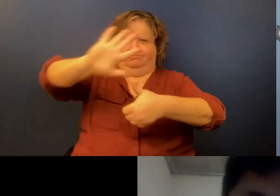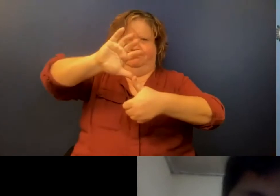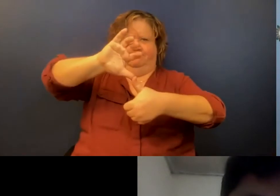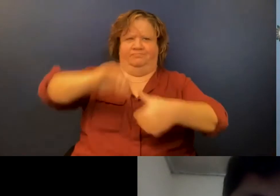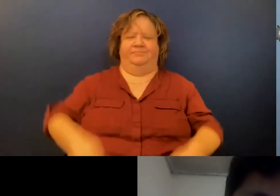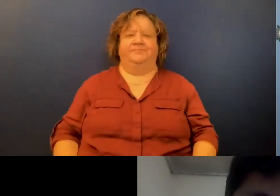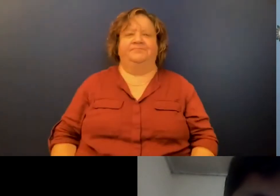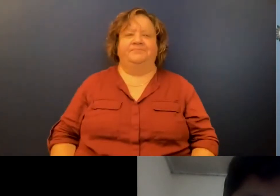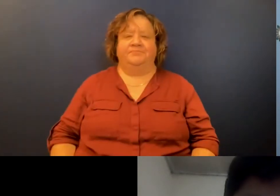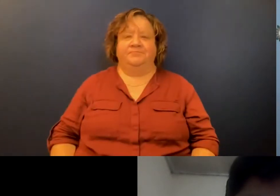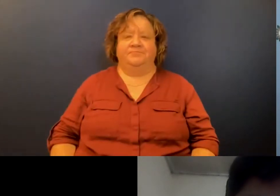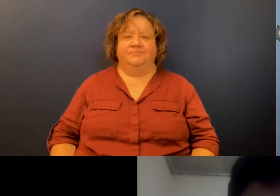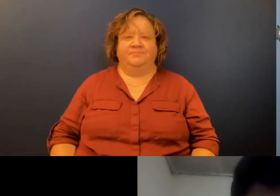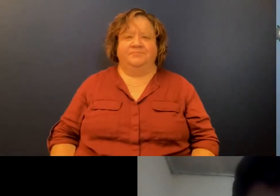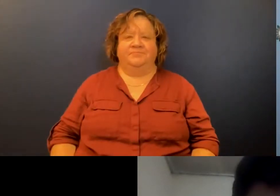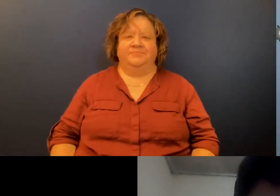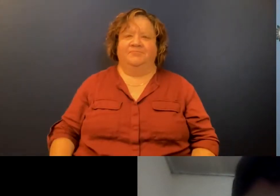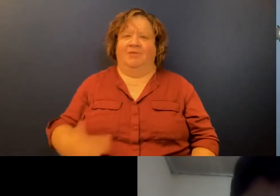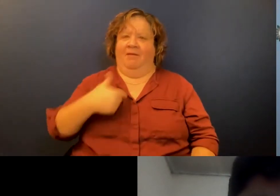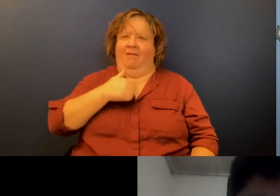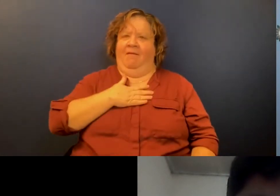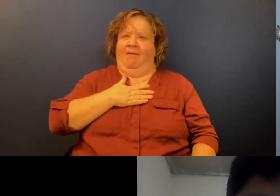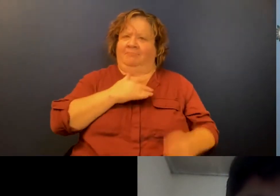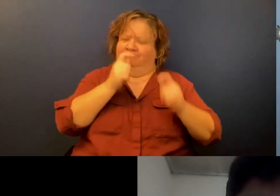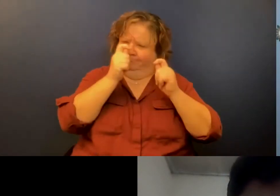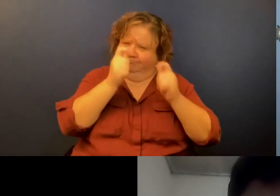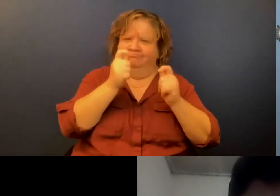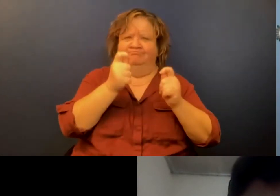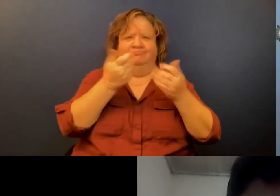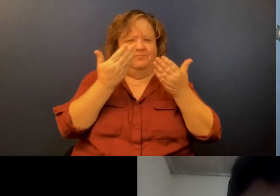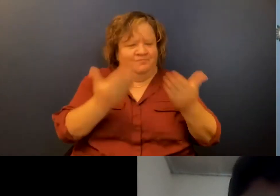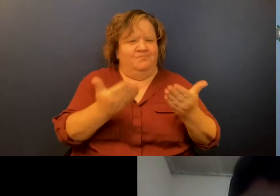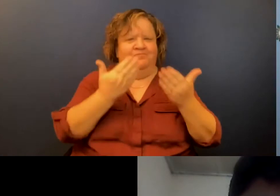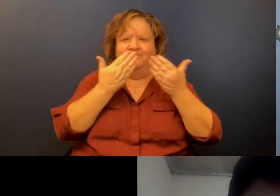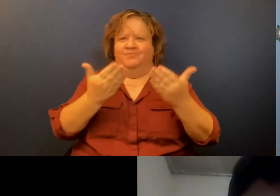and thank to all of you who have been throughout the whole event.